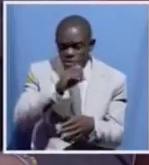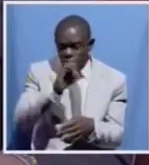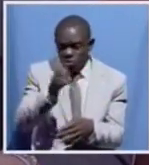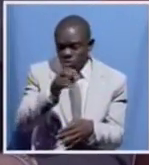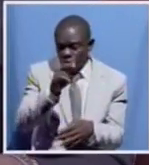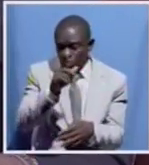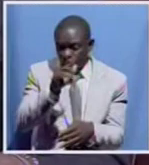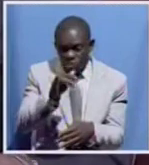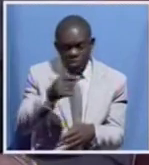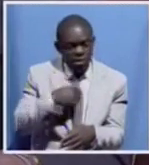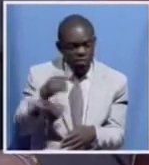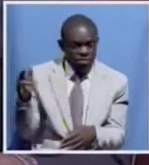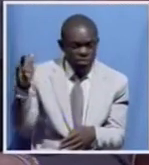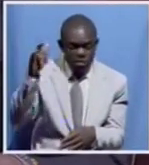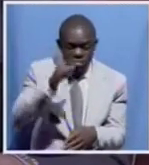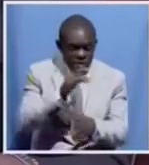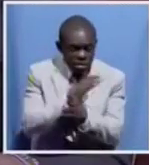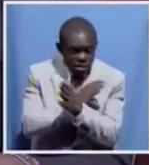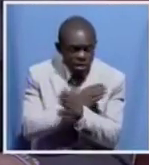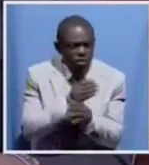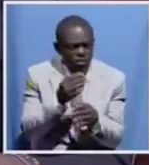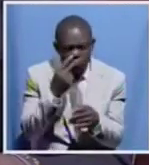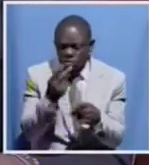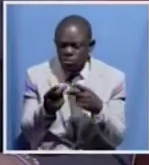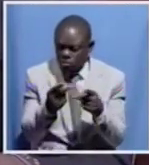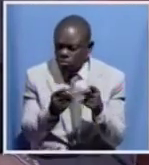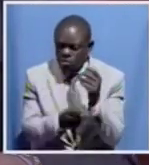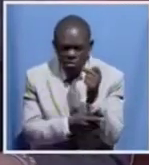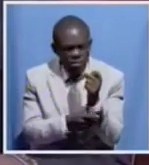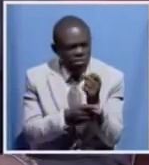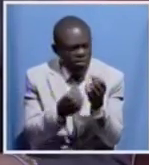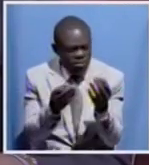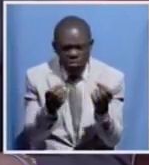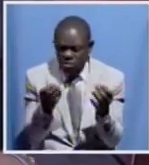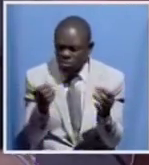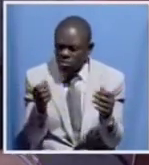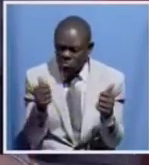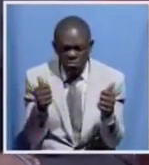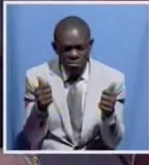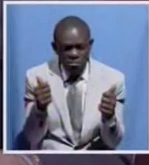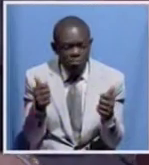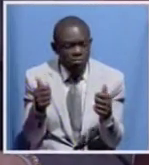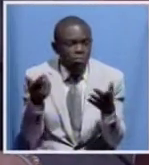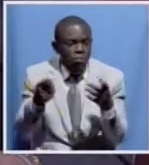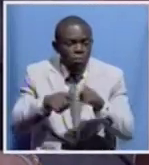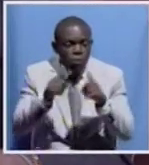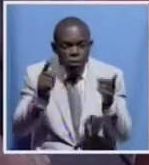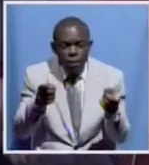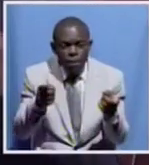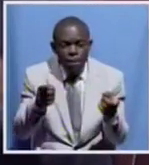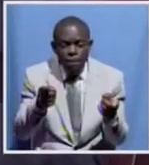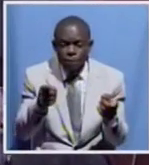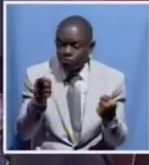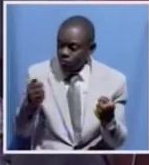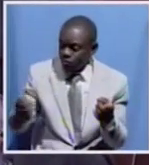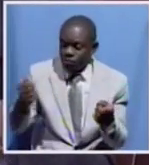I have seen so much development that you do not see because you live around here. So you've been